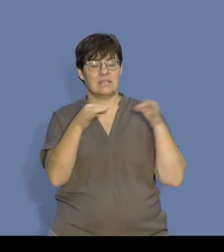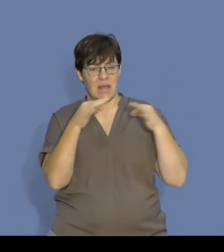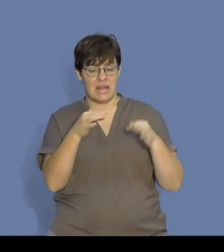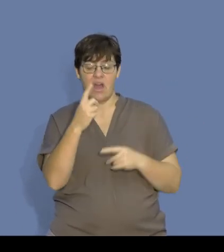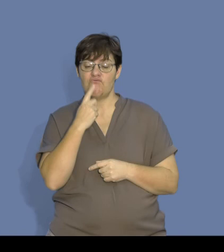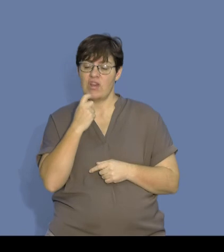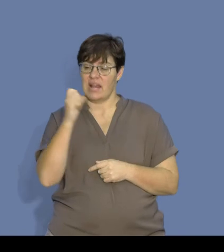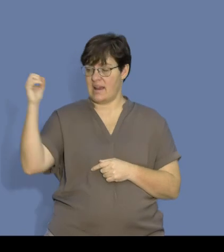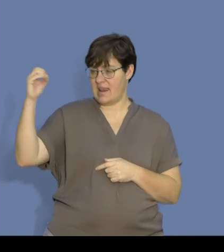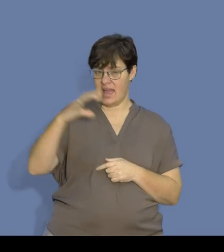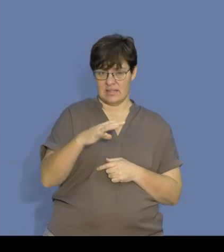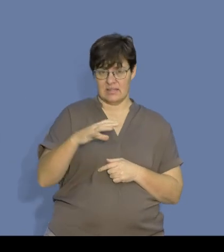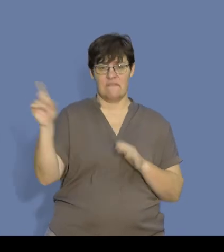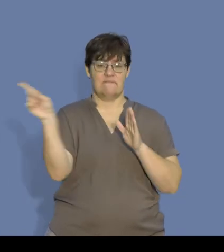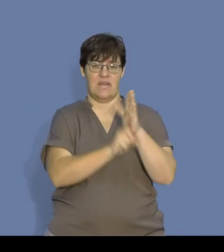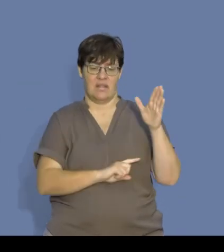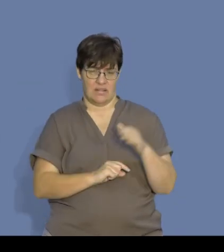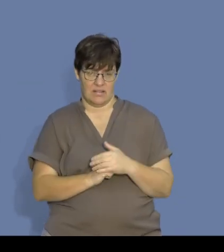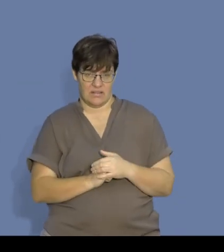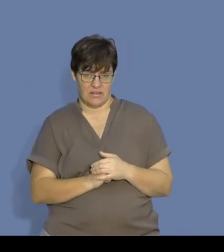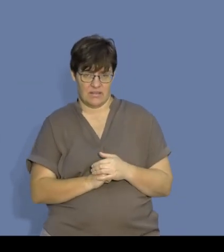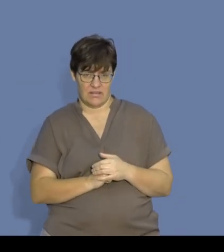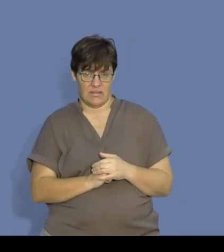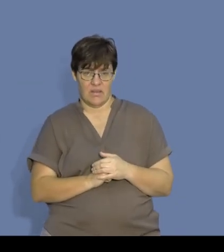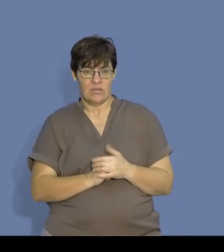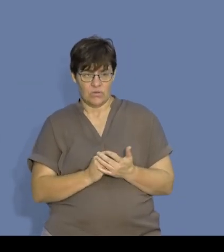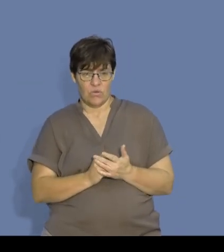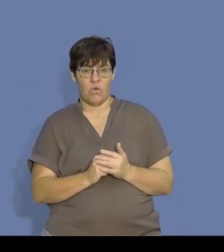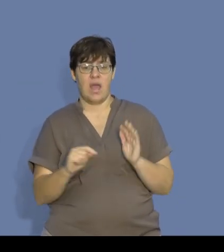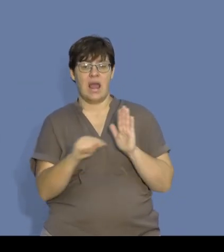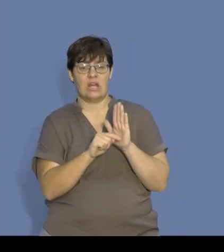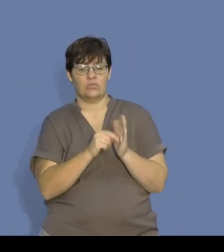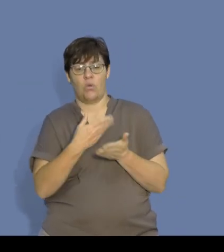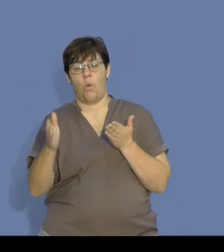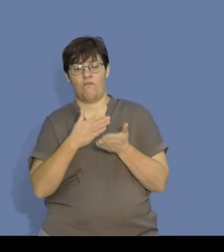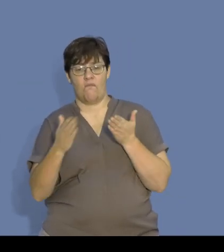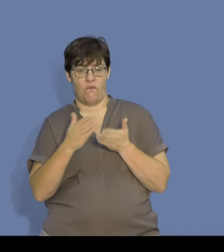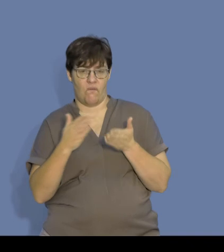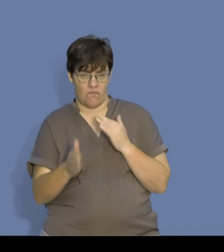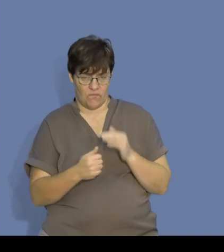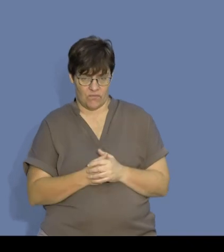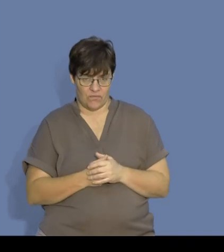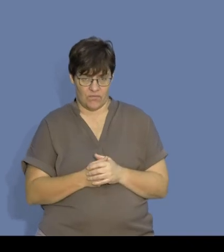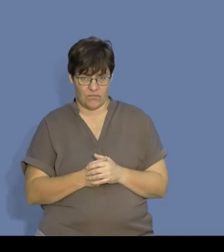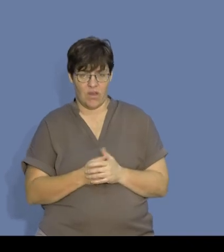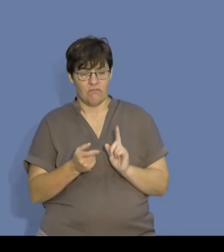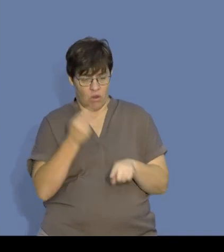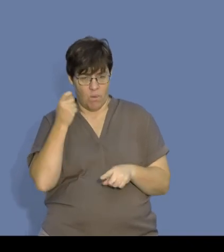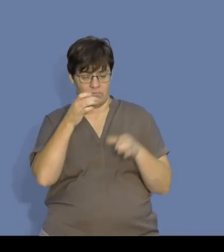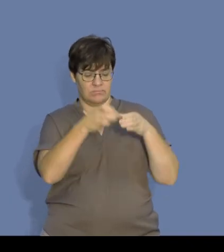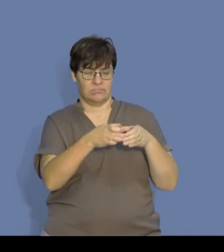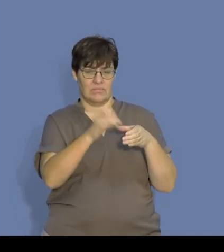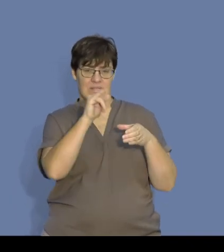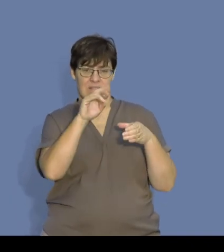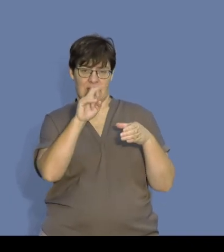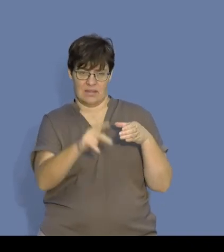light fails to emit photoelectrons from the surface of the zinc plate. We're